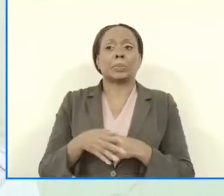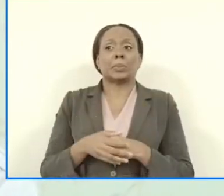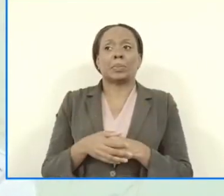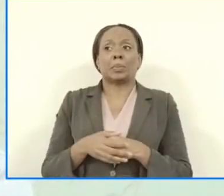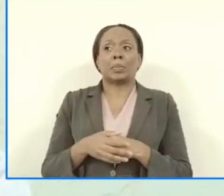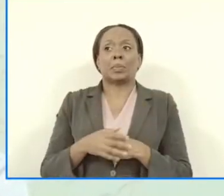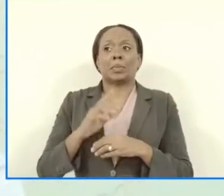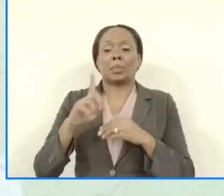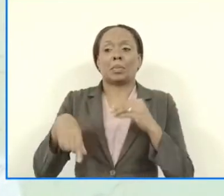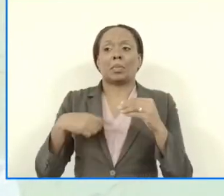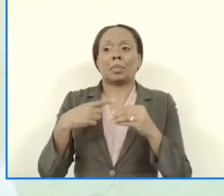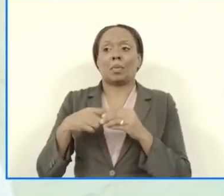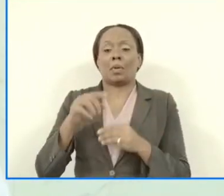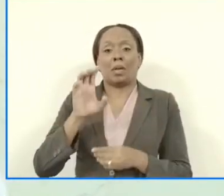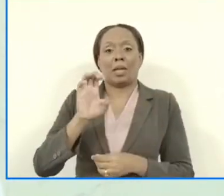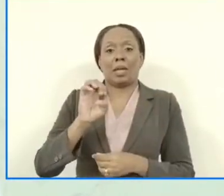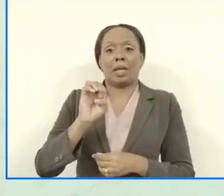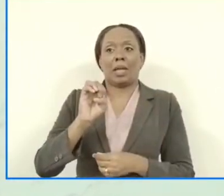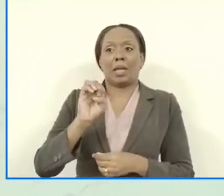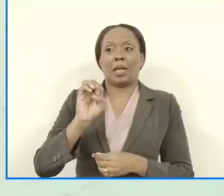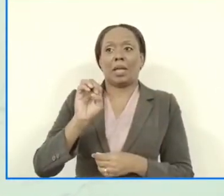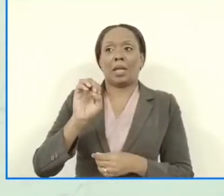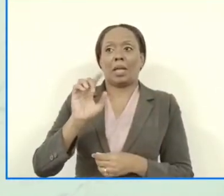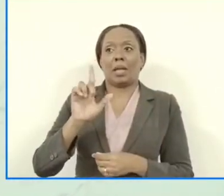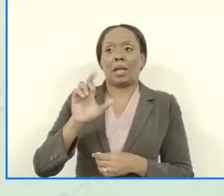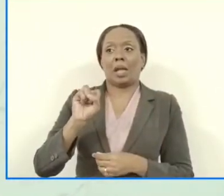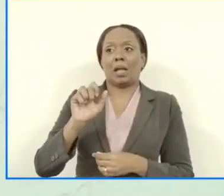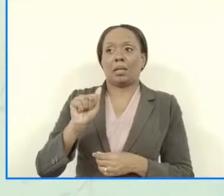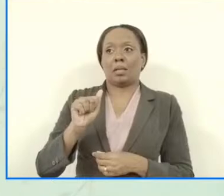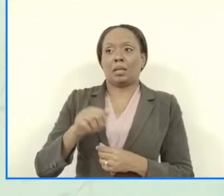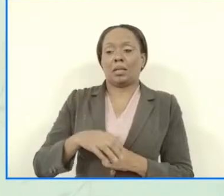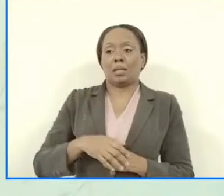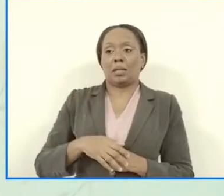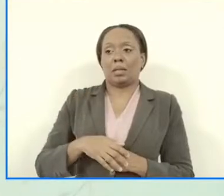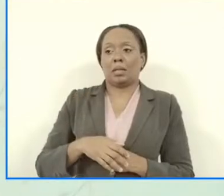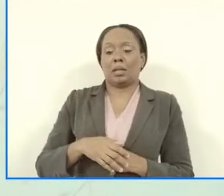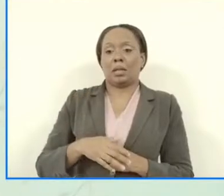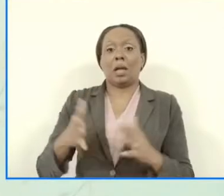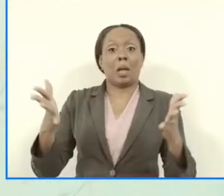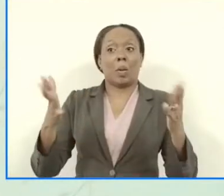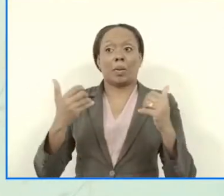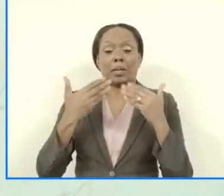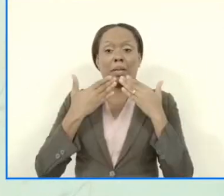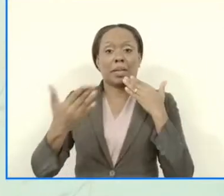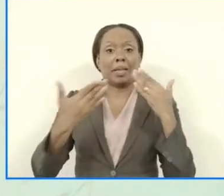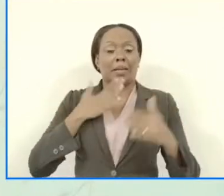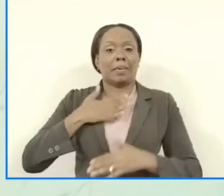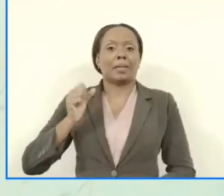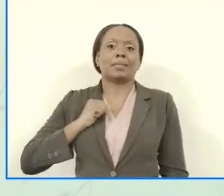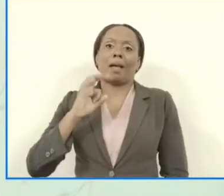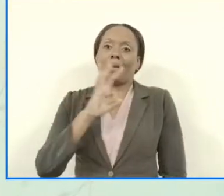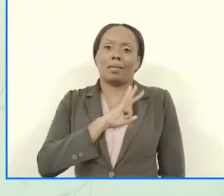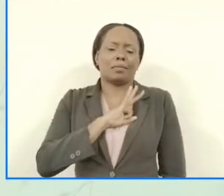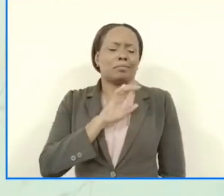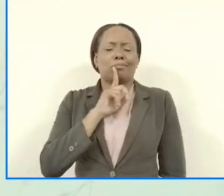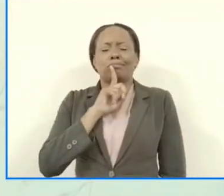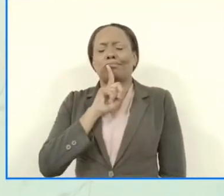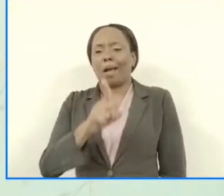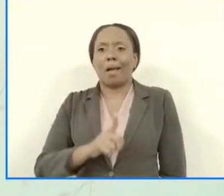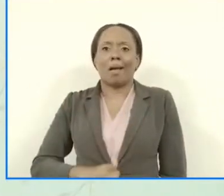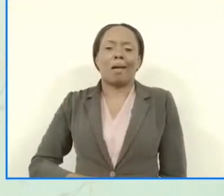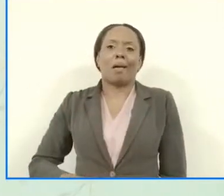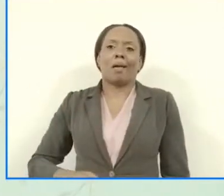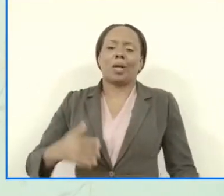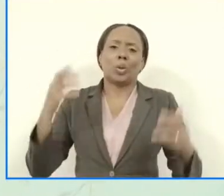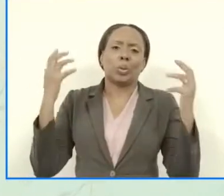the passage of Elsa, I just wanted to take just a few seconds to thank my entire staff at the BMS,